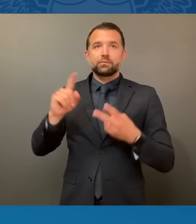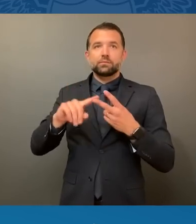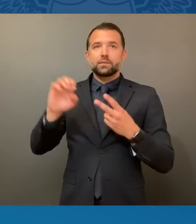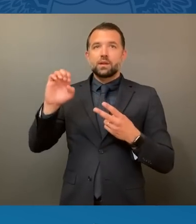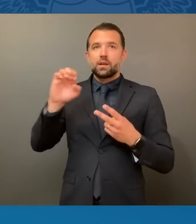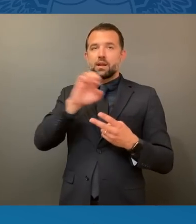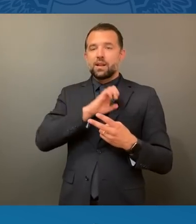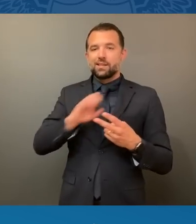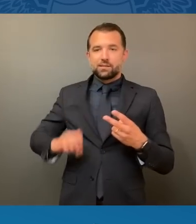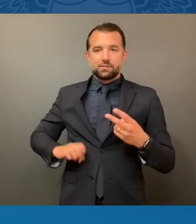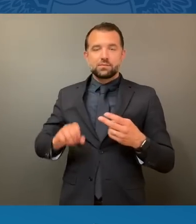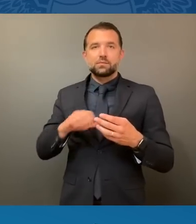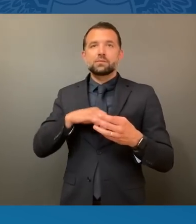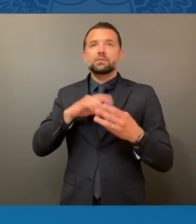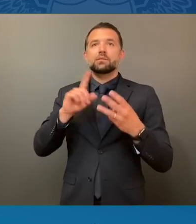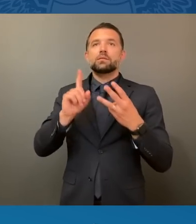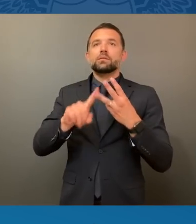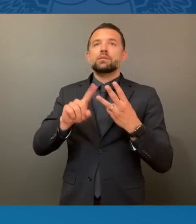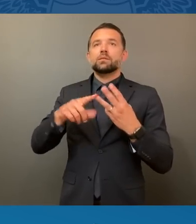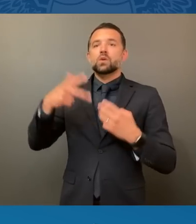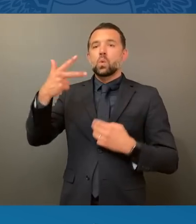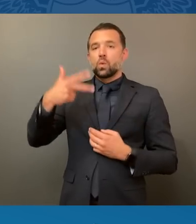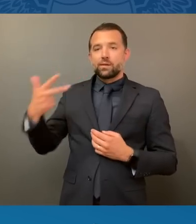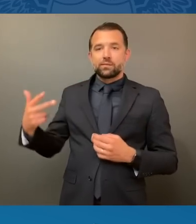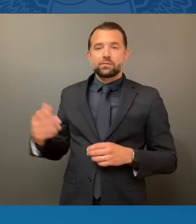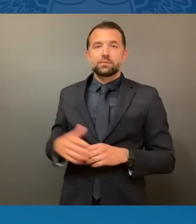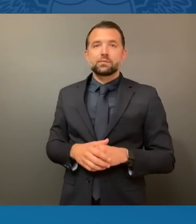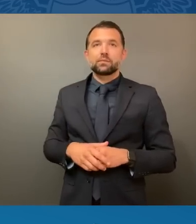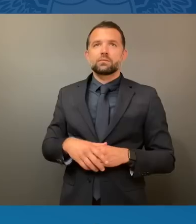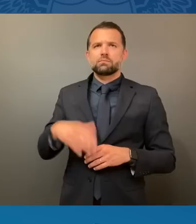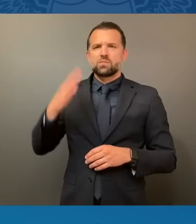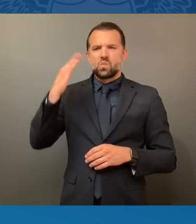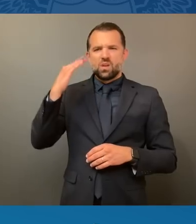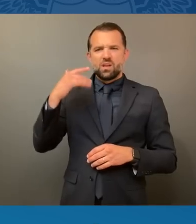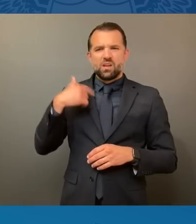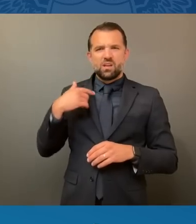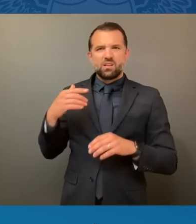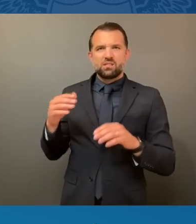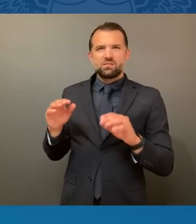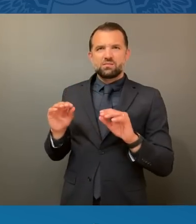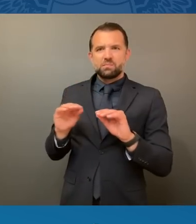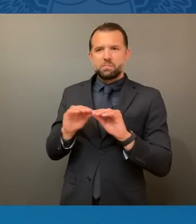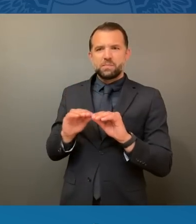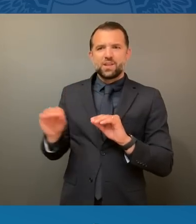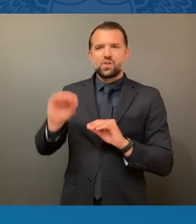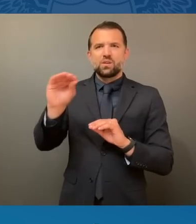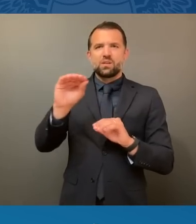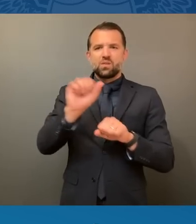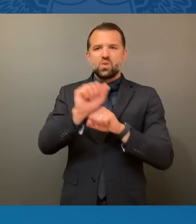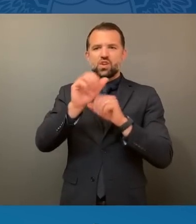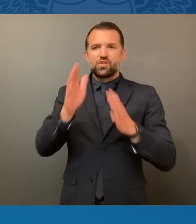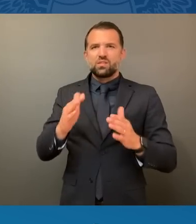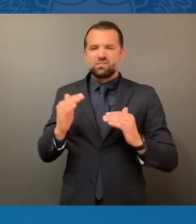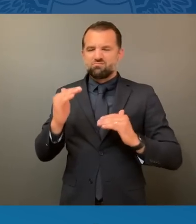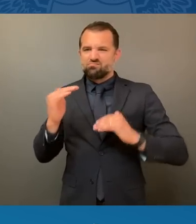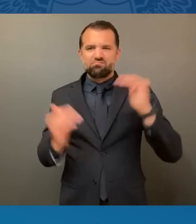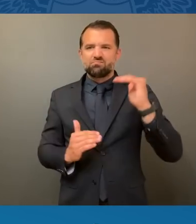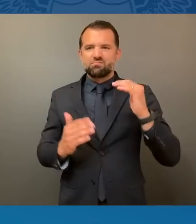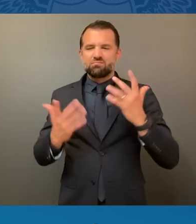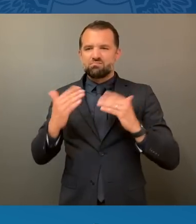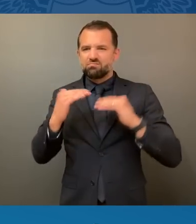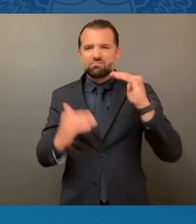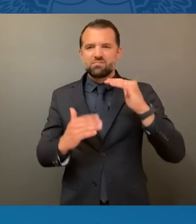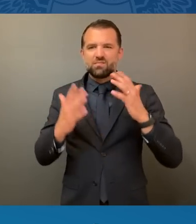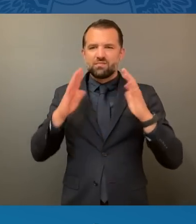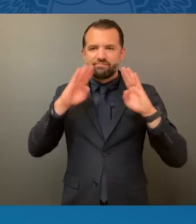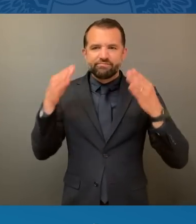then going back now about a year and a half, I pulled together a public-private partnership focused on, in particular, the agricultural